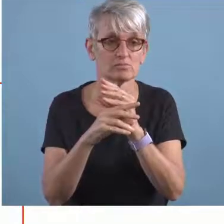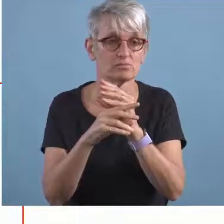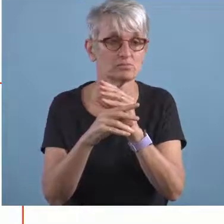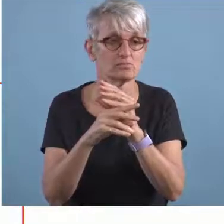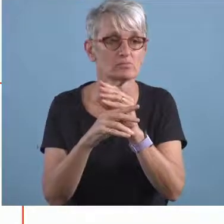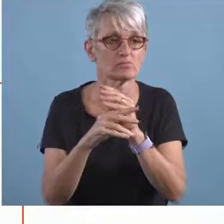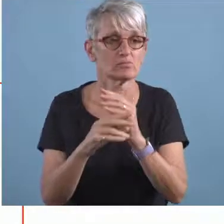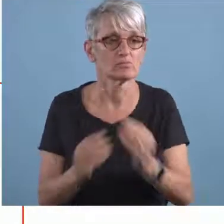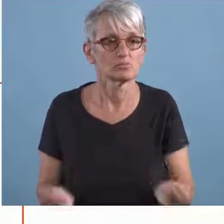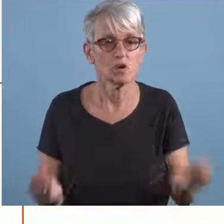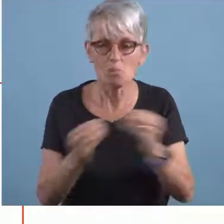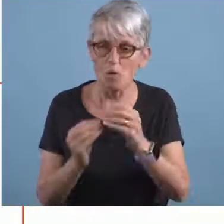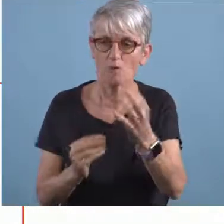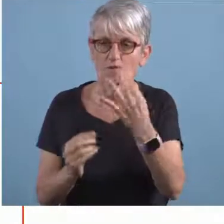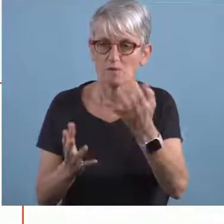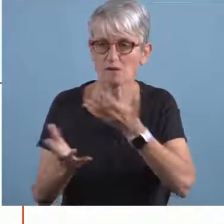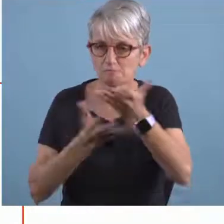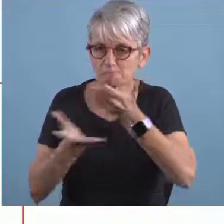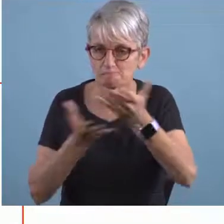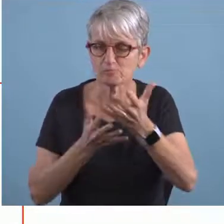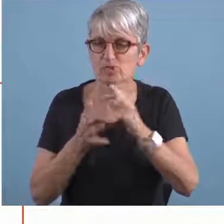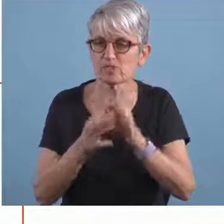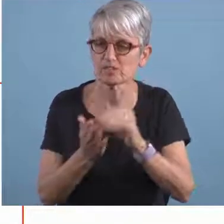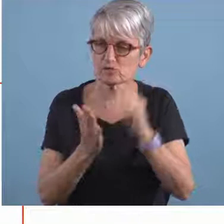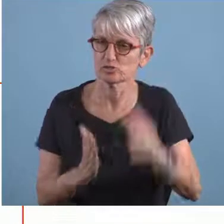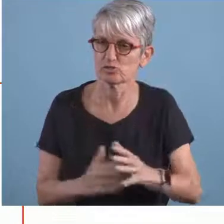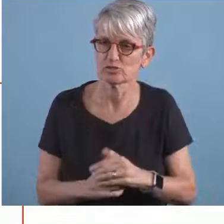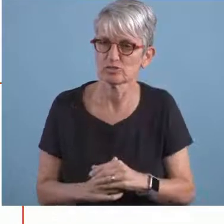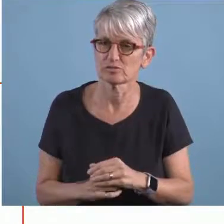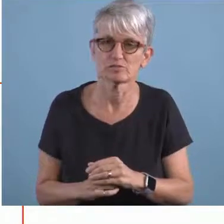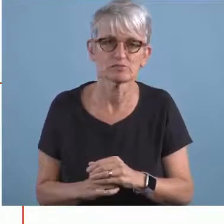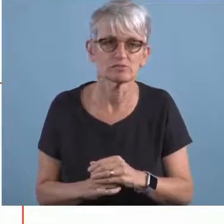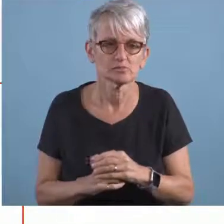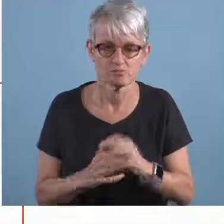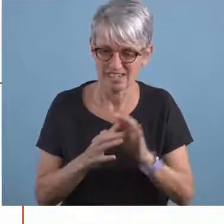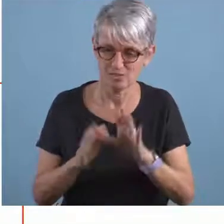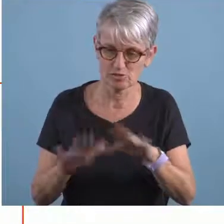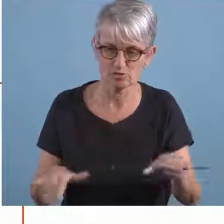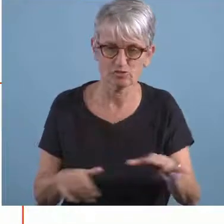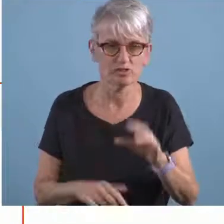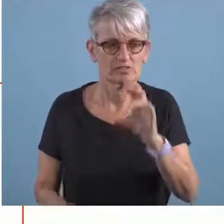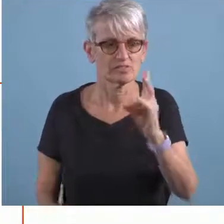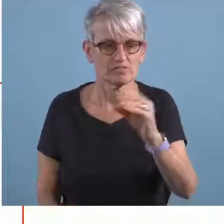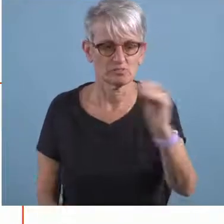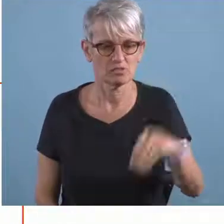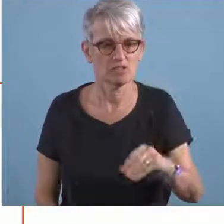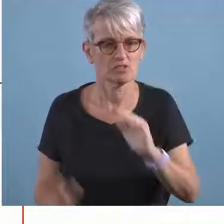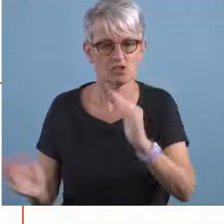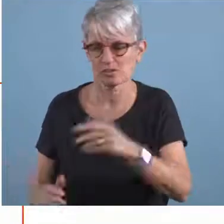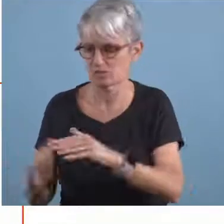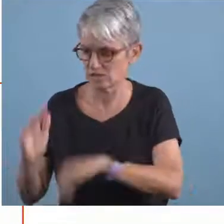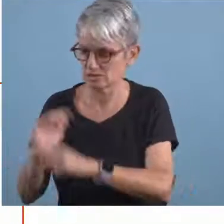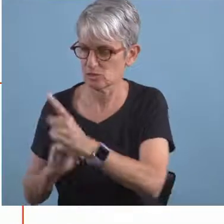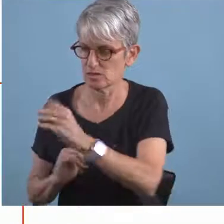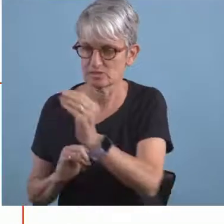there was a lot more feedback about the student, about in my study, about the children, 7% compared to less than 1% in